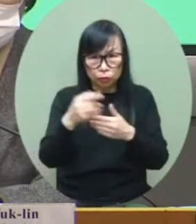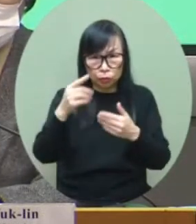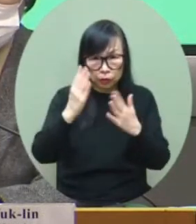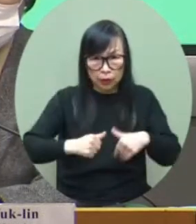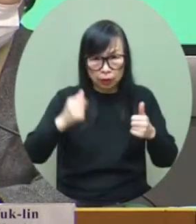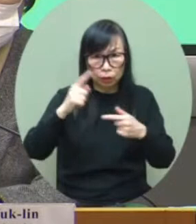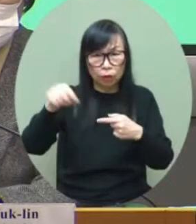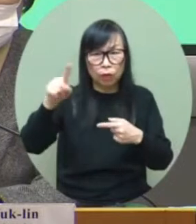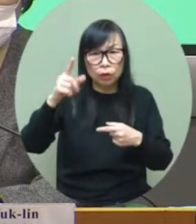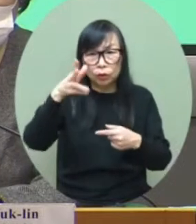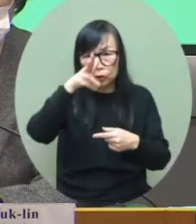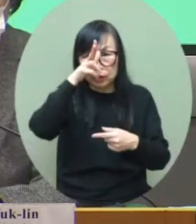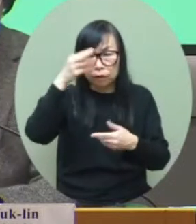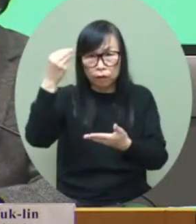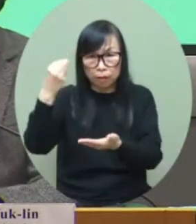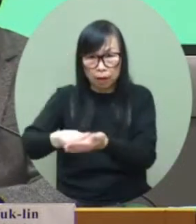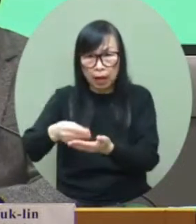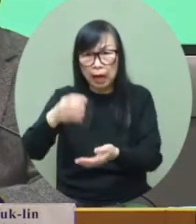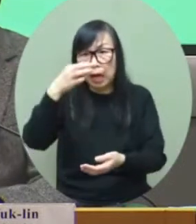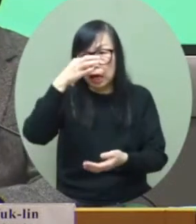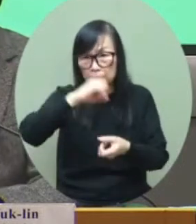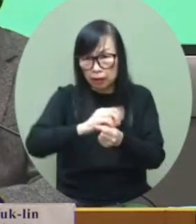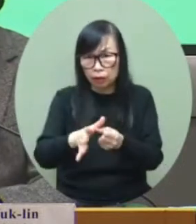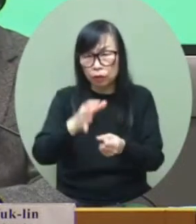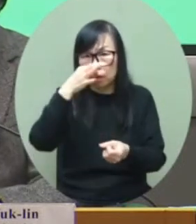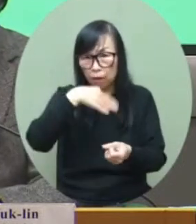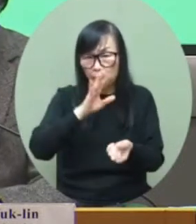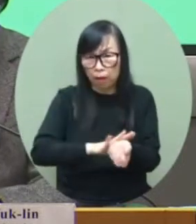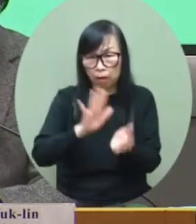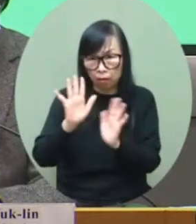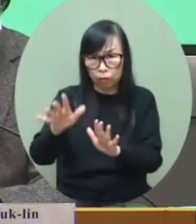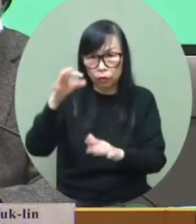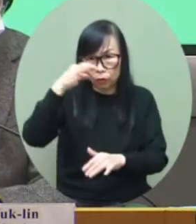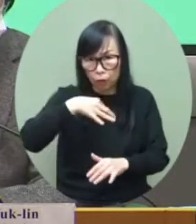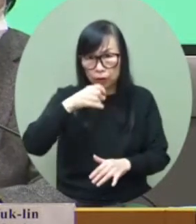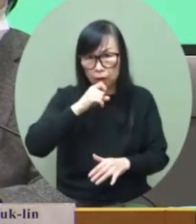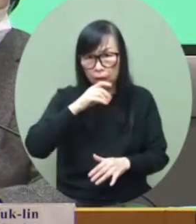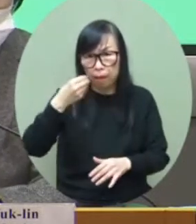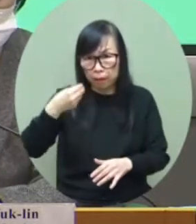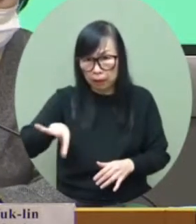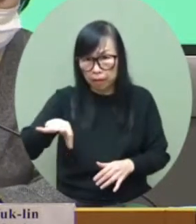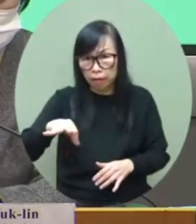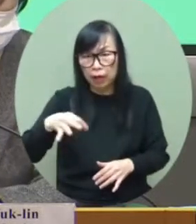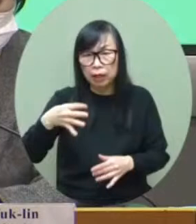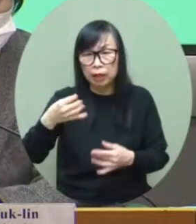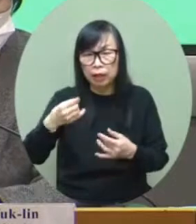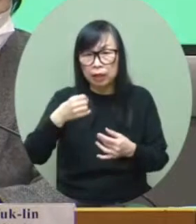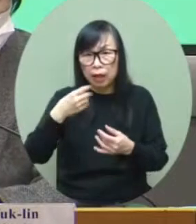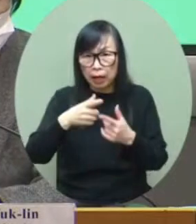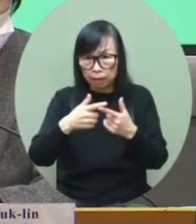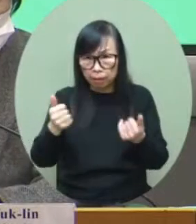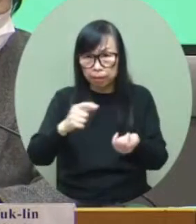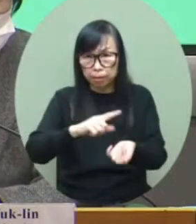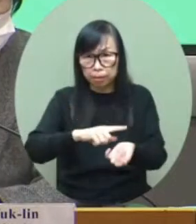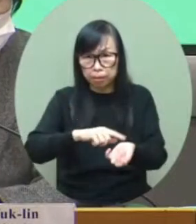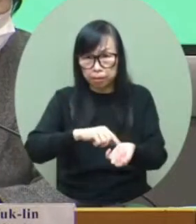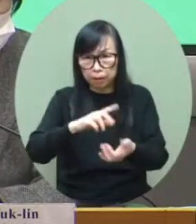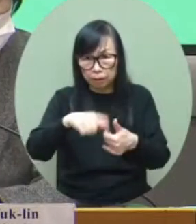And also, doctors registered under the e-health system can obtain